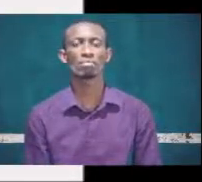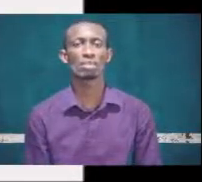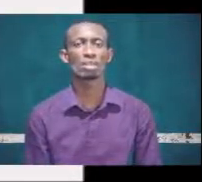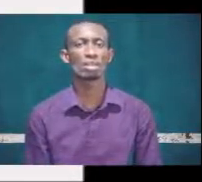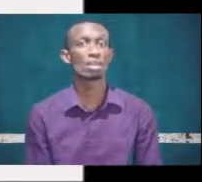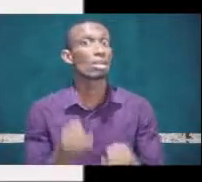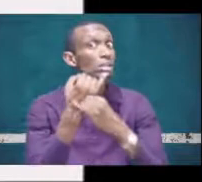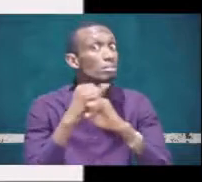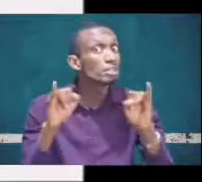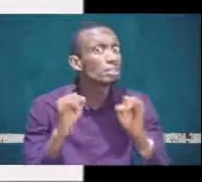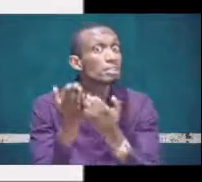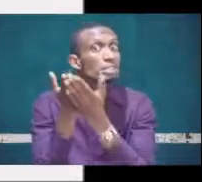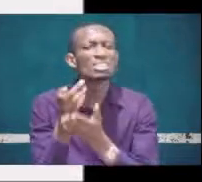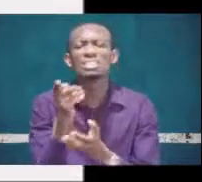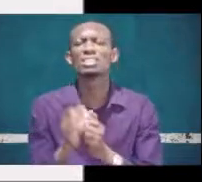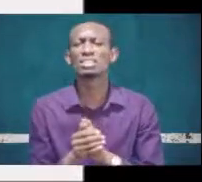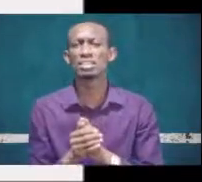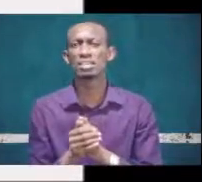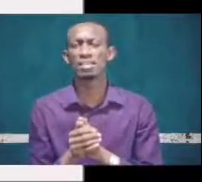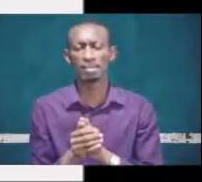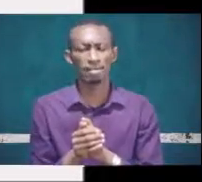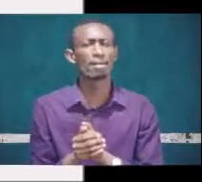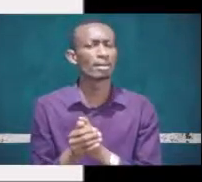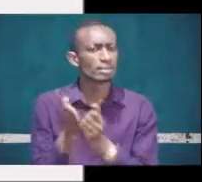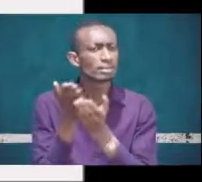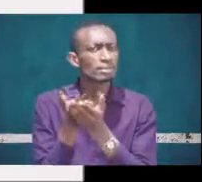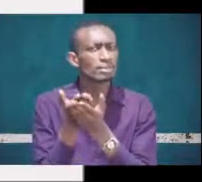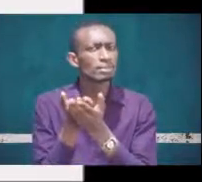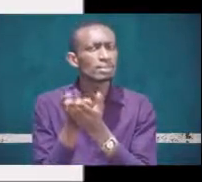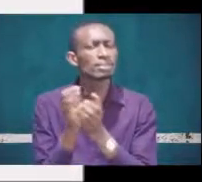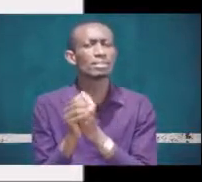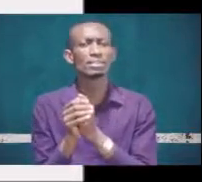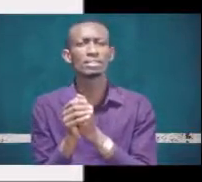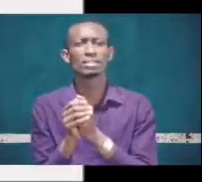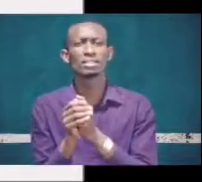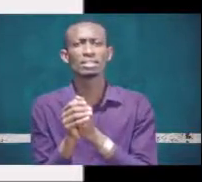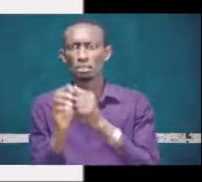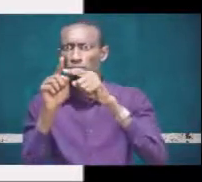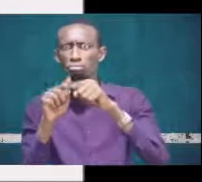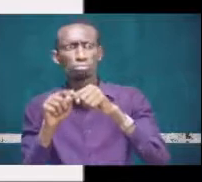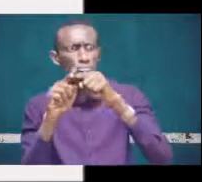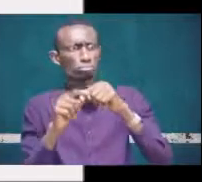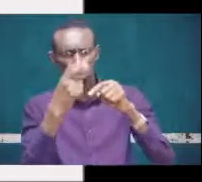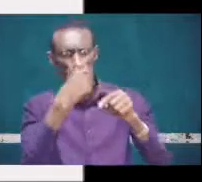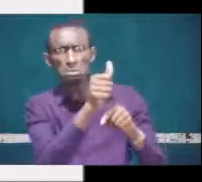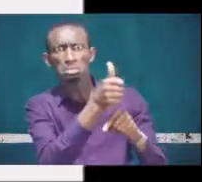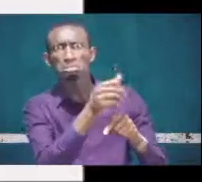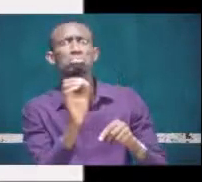Independent demand. This is the demand for a commodity that does not depend on any other